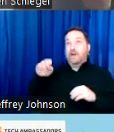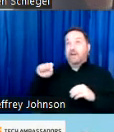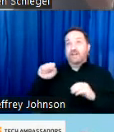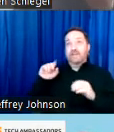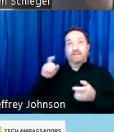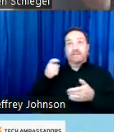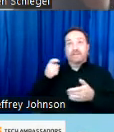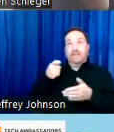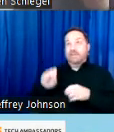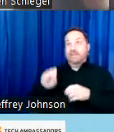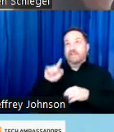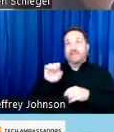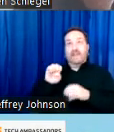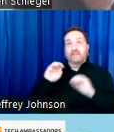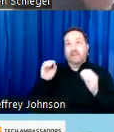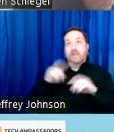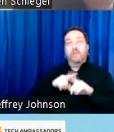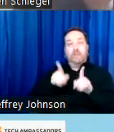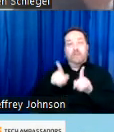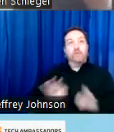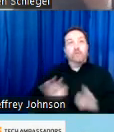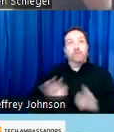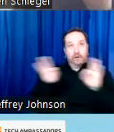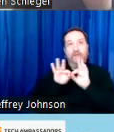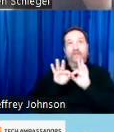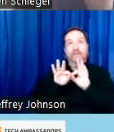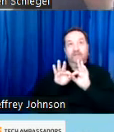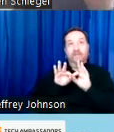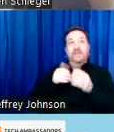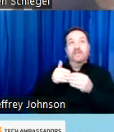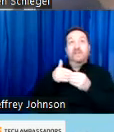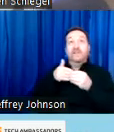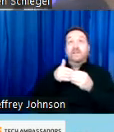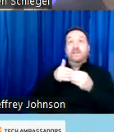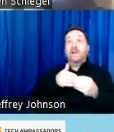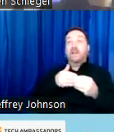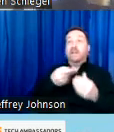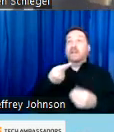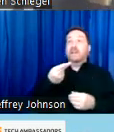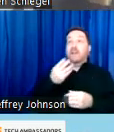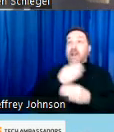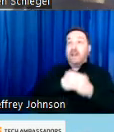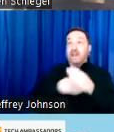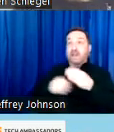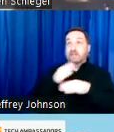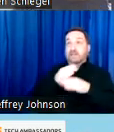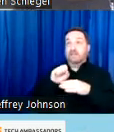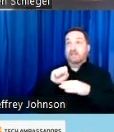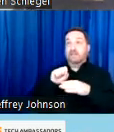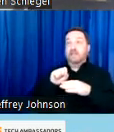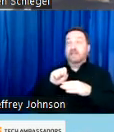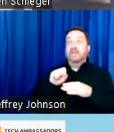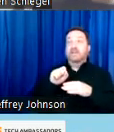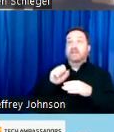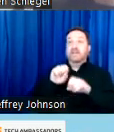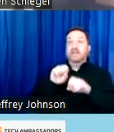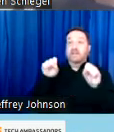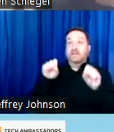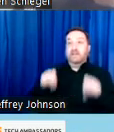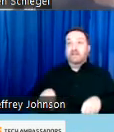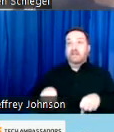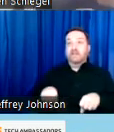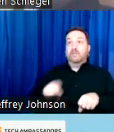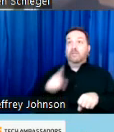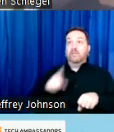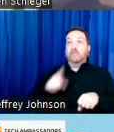worth the price tag. Guided Hands is a system that someone with limited dexterity